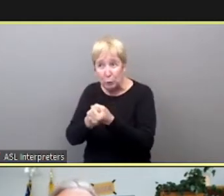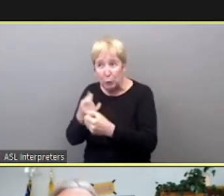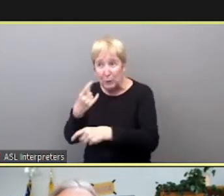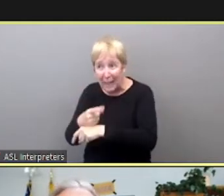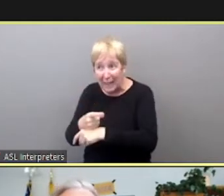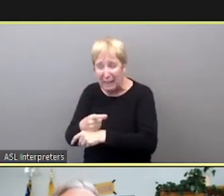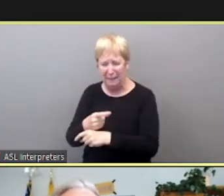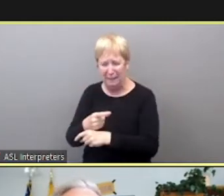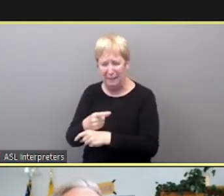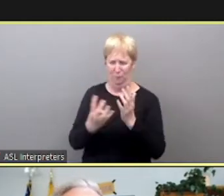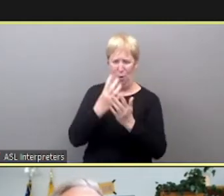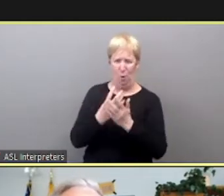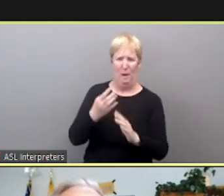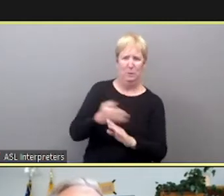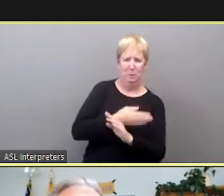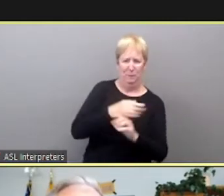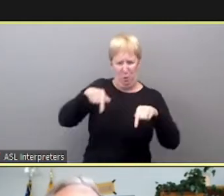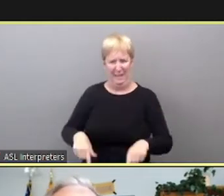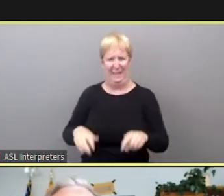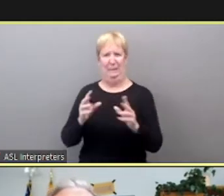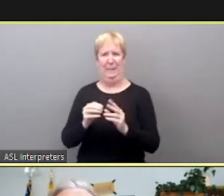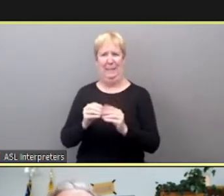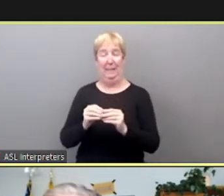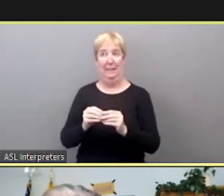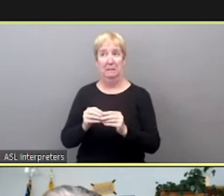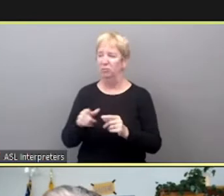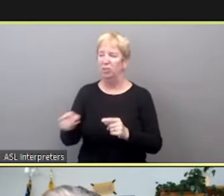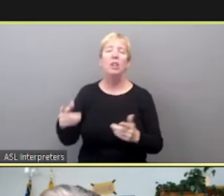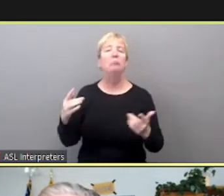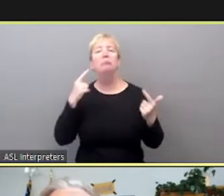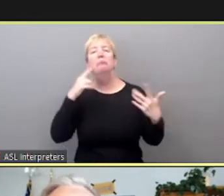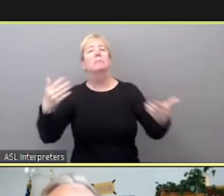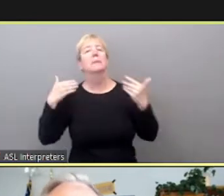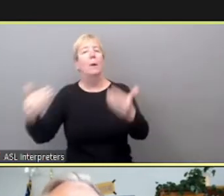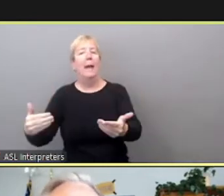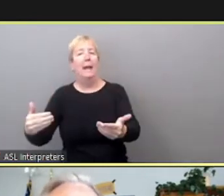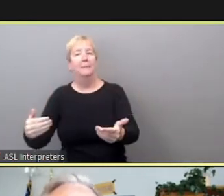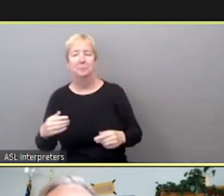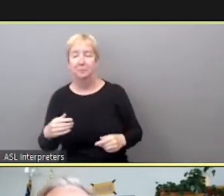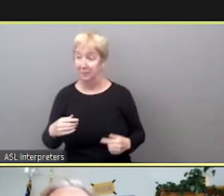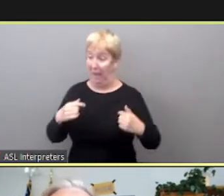twice, just got the shot. So I'm scheduled to get mine this evening after the